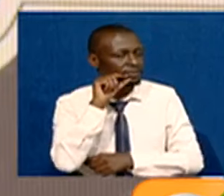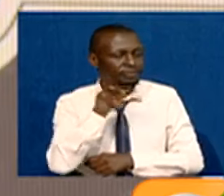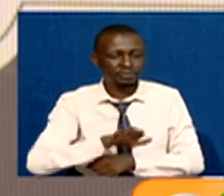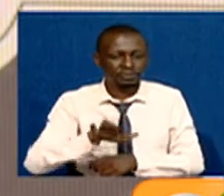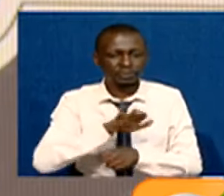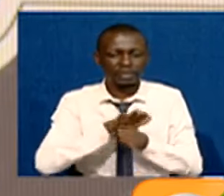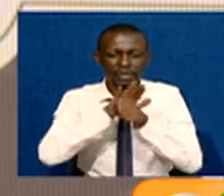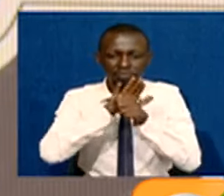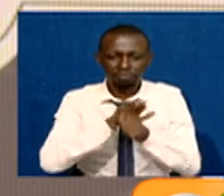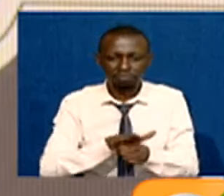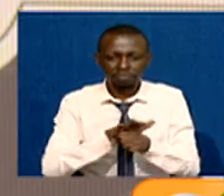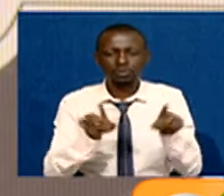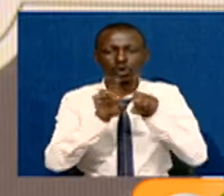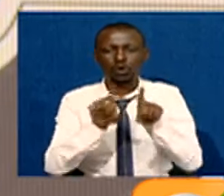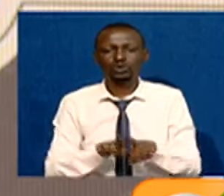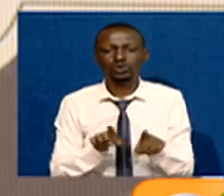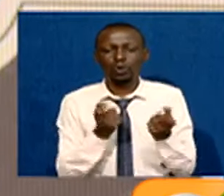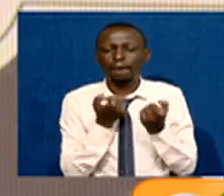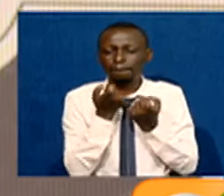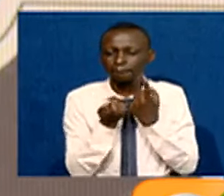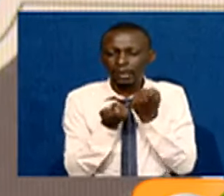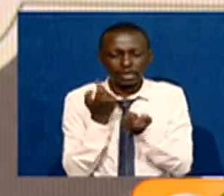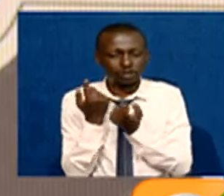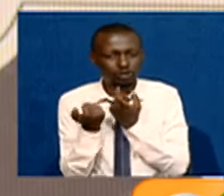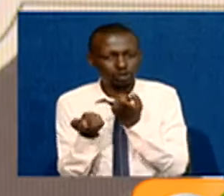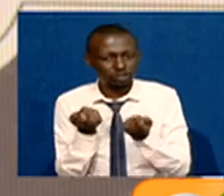marginalized and minority,